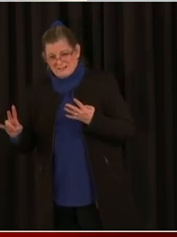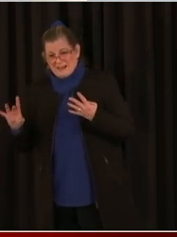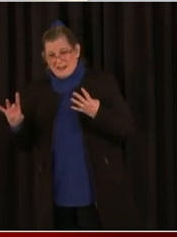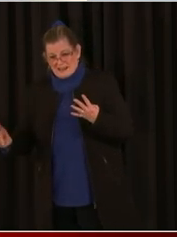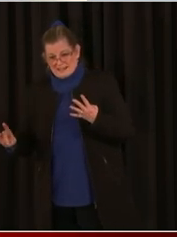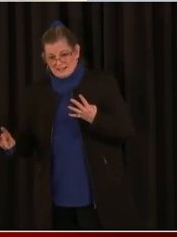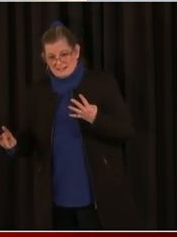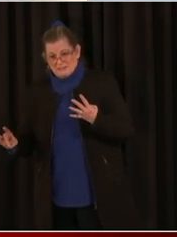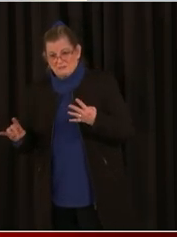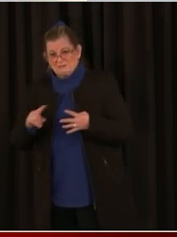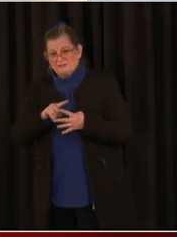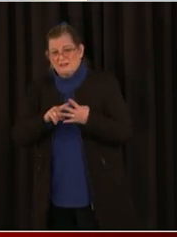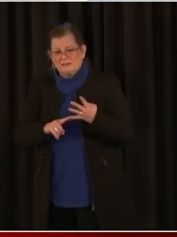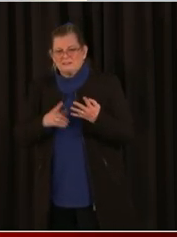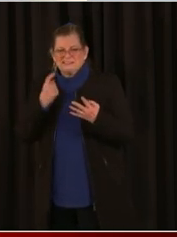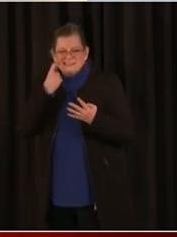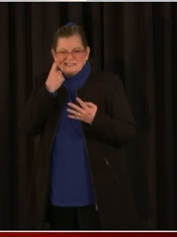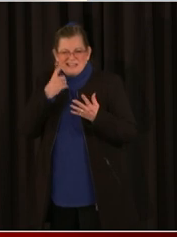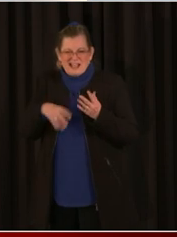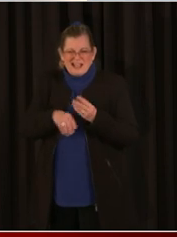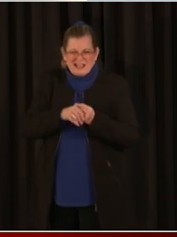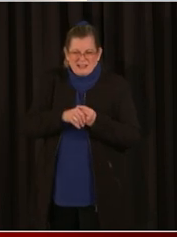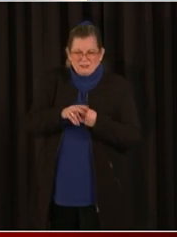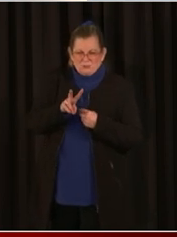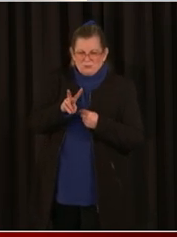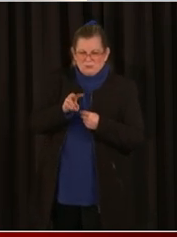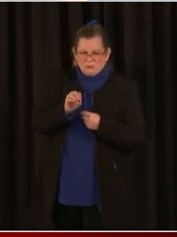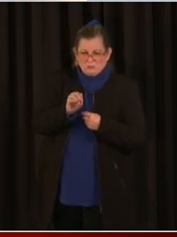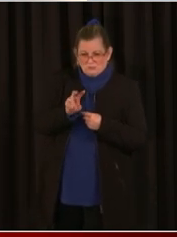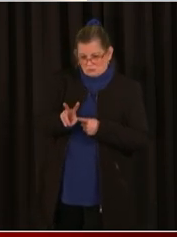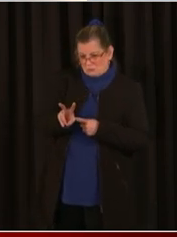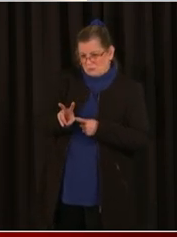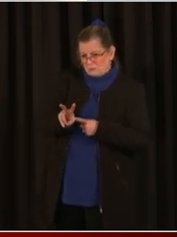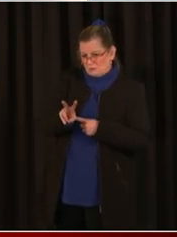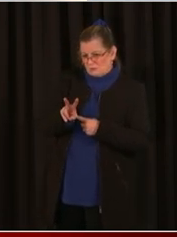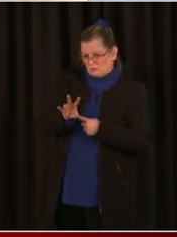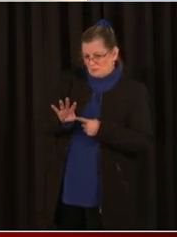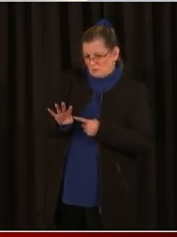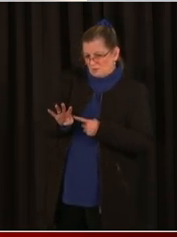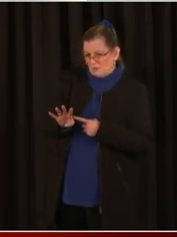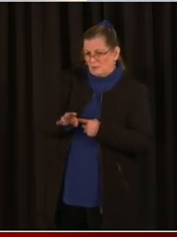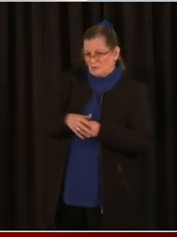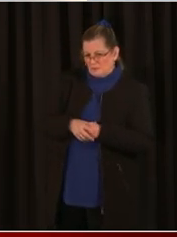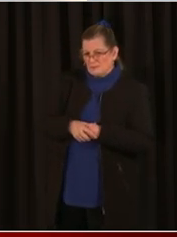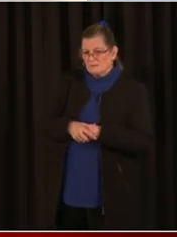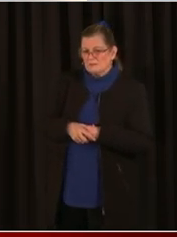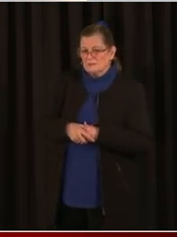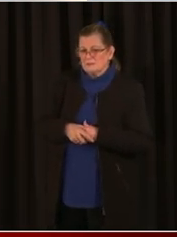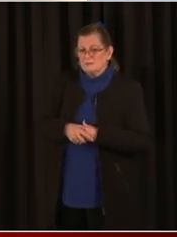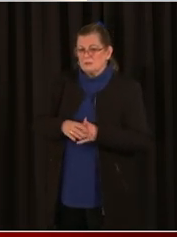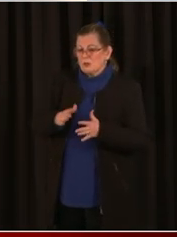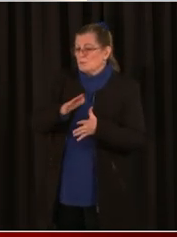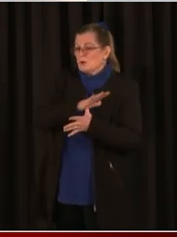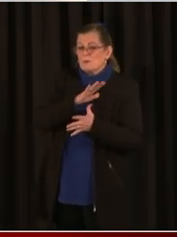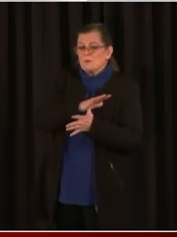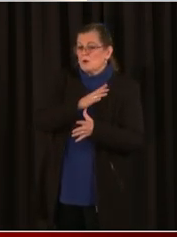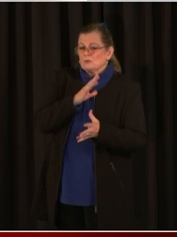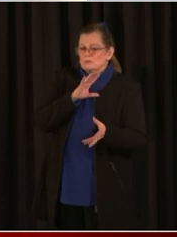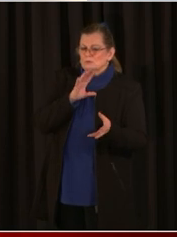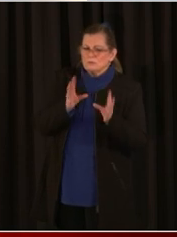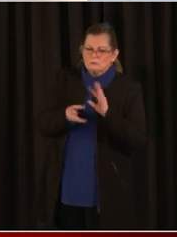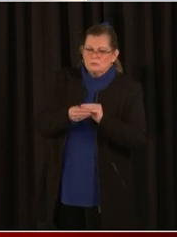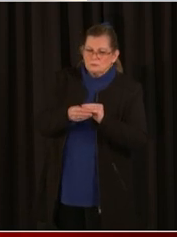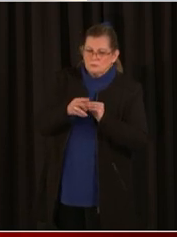code, 20024, in Ward 6. You will note that the priority zip codes here show that over a total